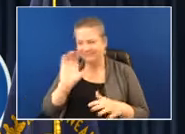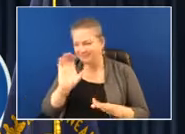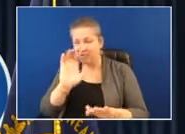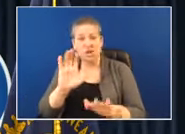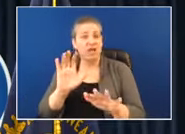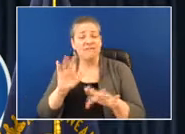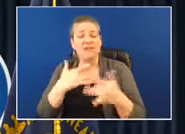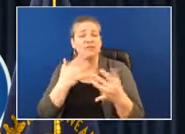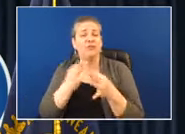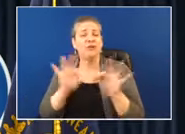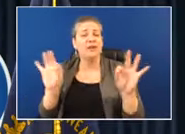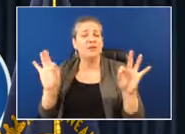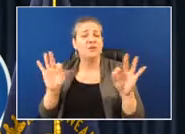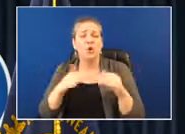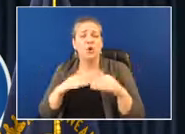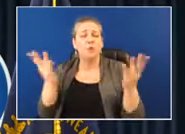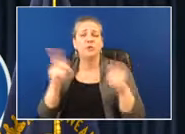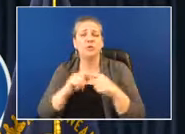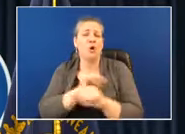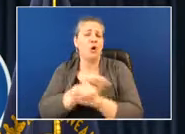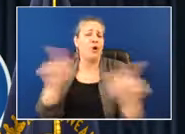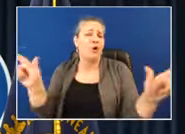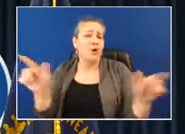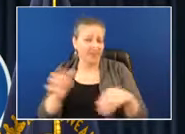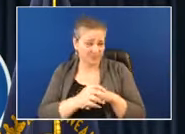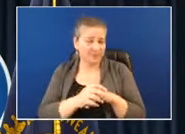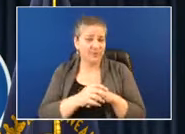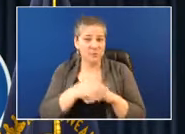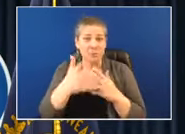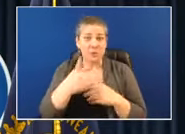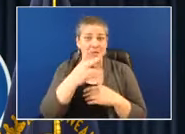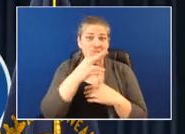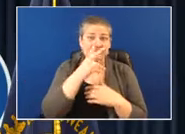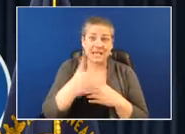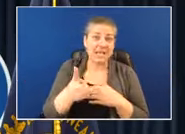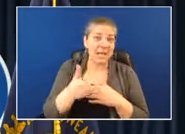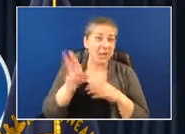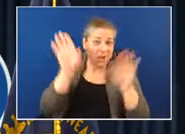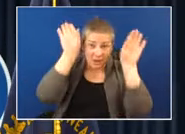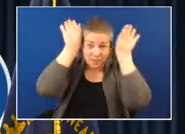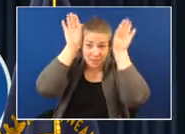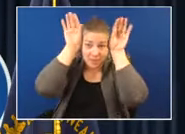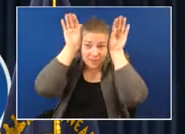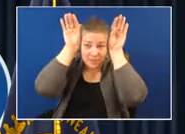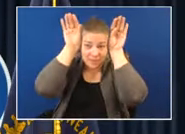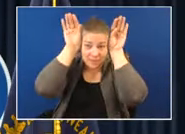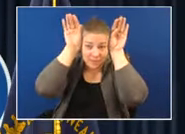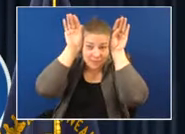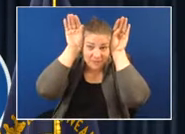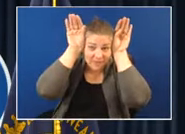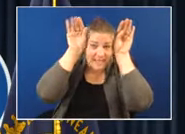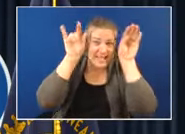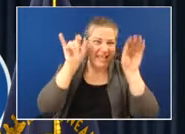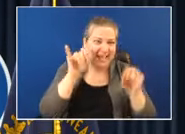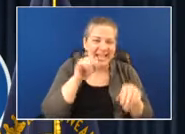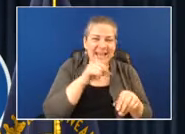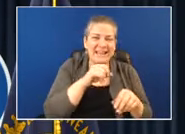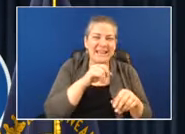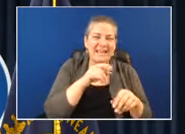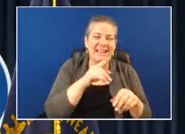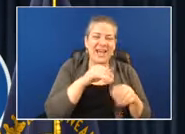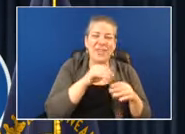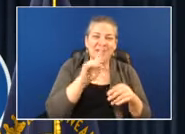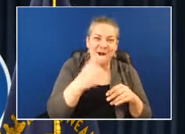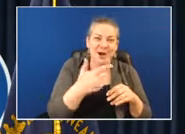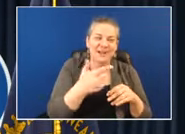is open to all. You may even see Winnie in bunny ears if she will continue to wear them, if she's on her good behavior